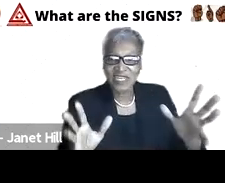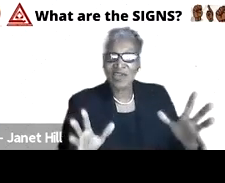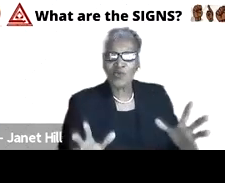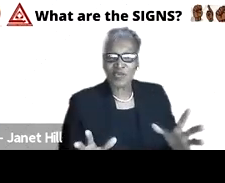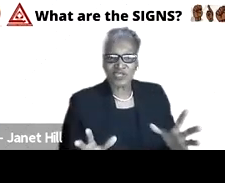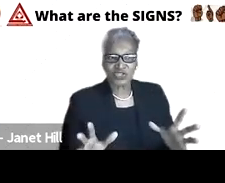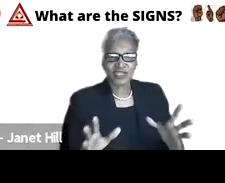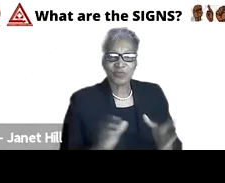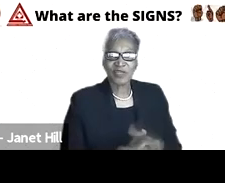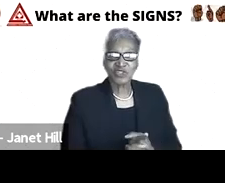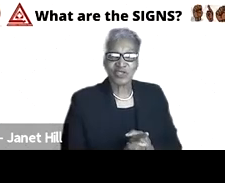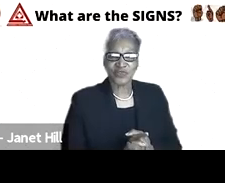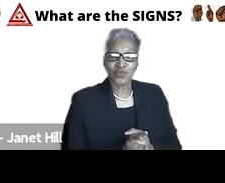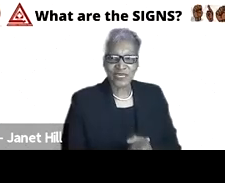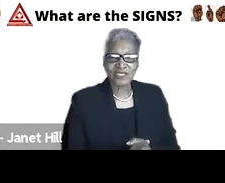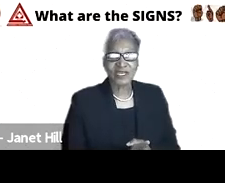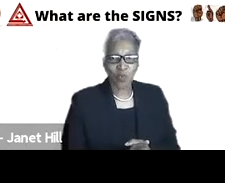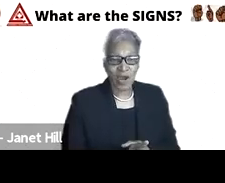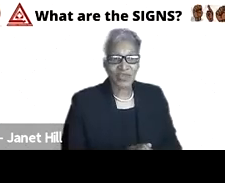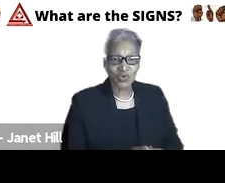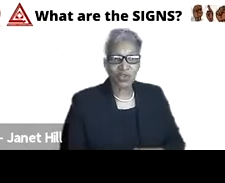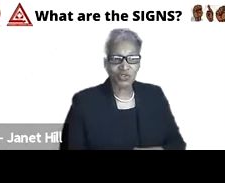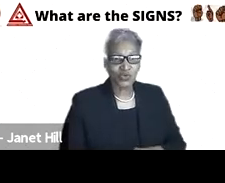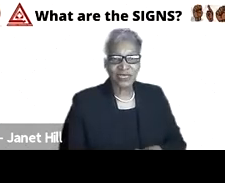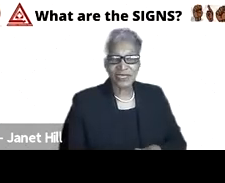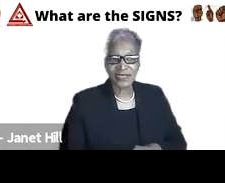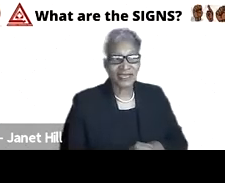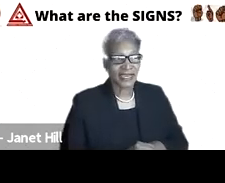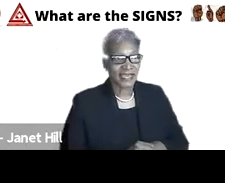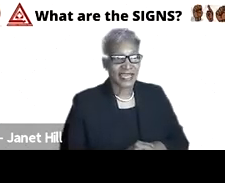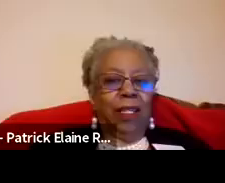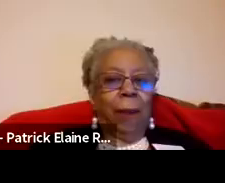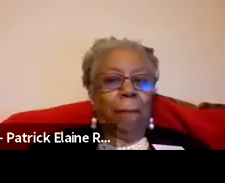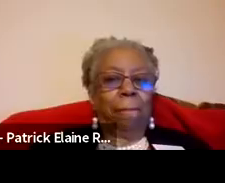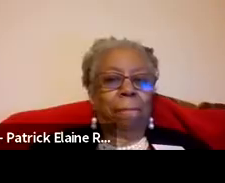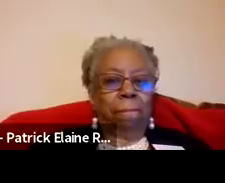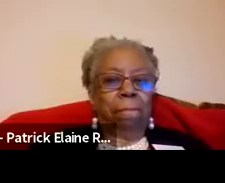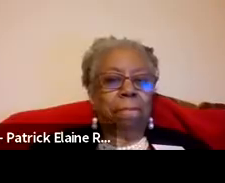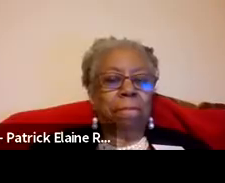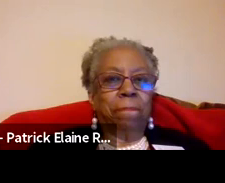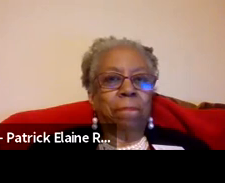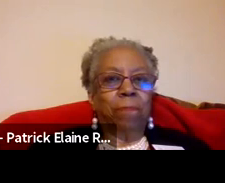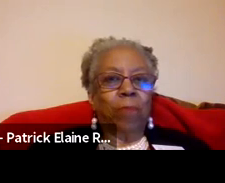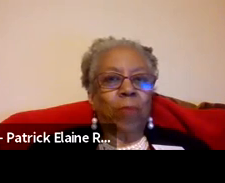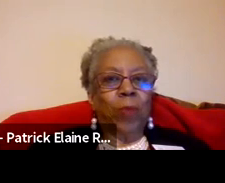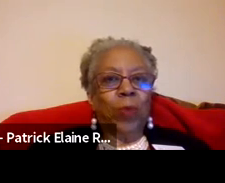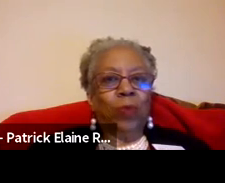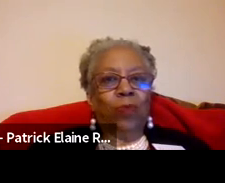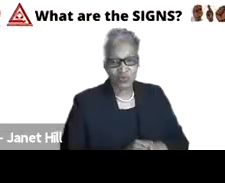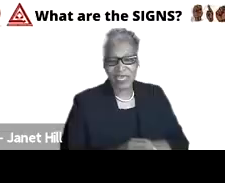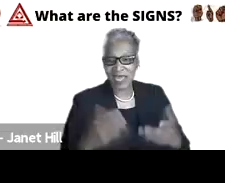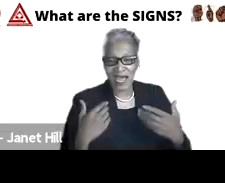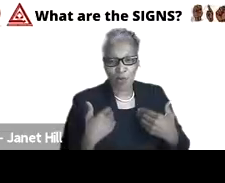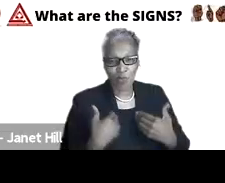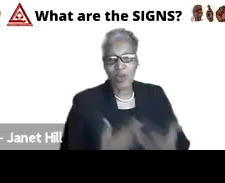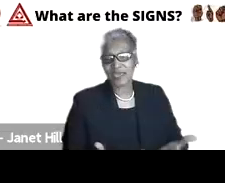But this language, especially the reasoning why you all are doing it. Yes. It is so